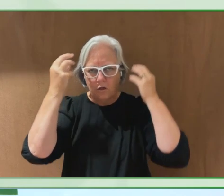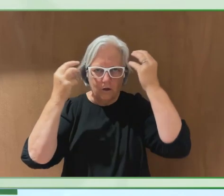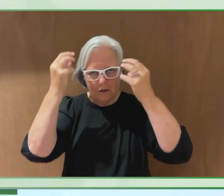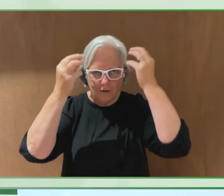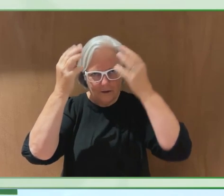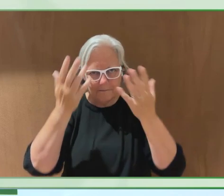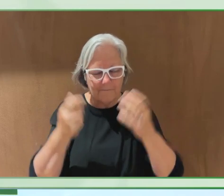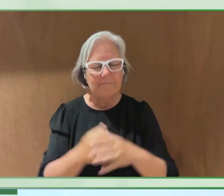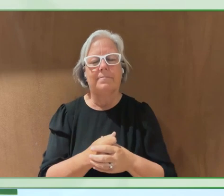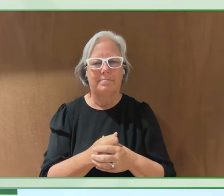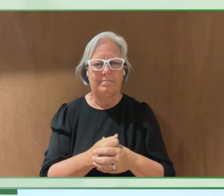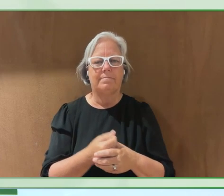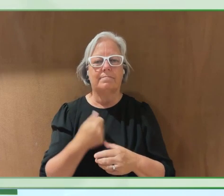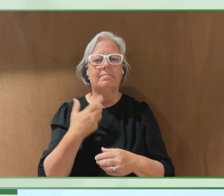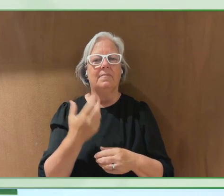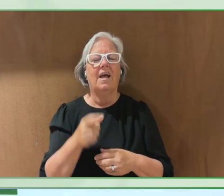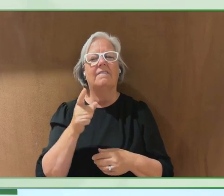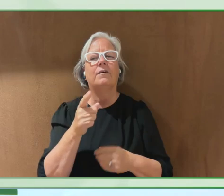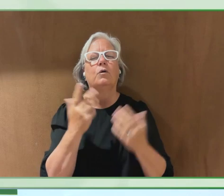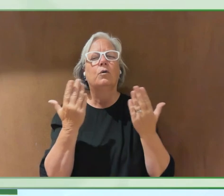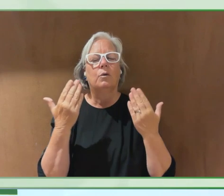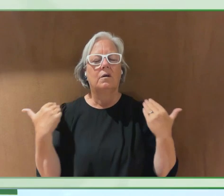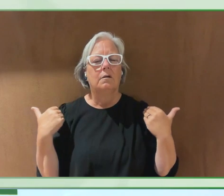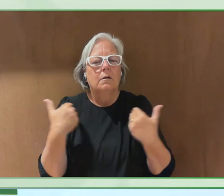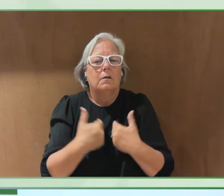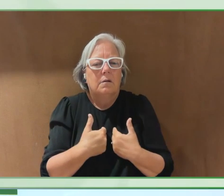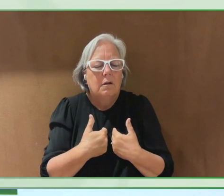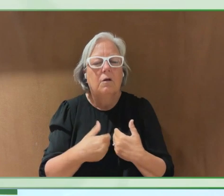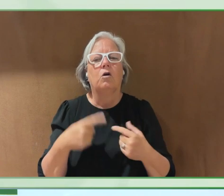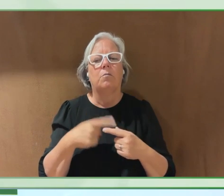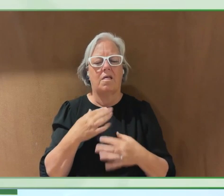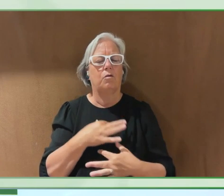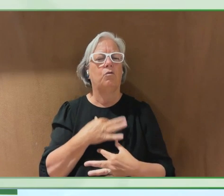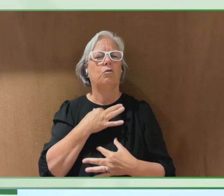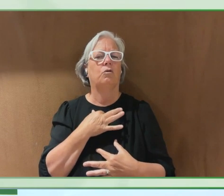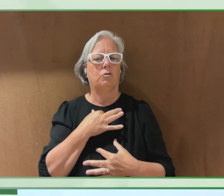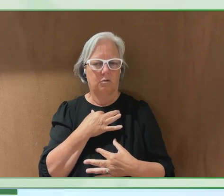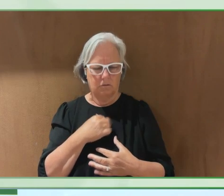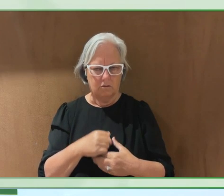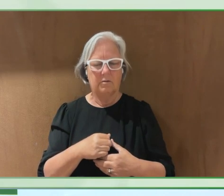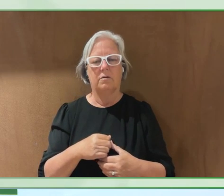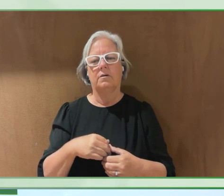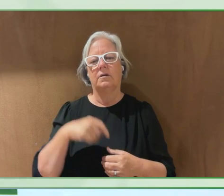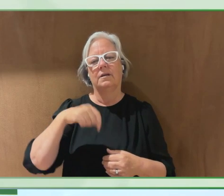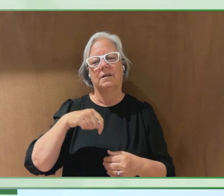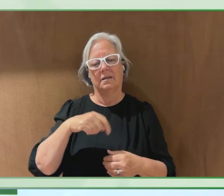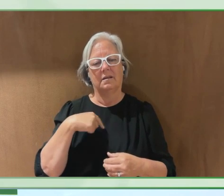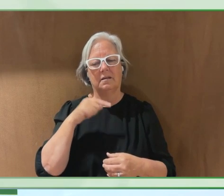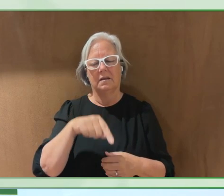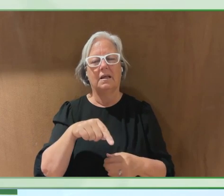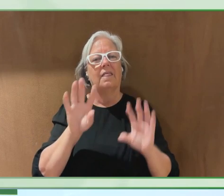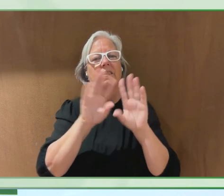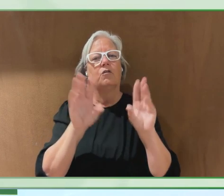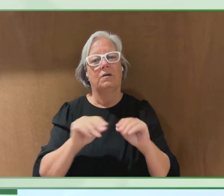I'm wearing a gray suit with a maroon tie. And we are second-time awardees of the Zero Project. The first time we won in